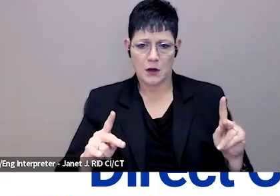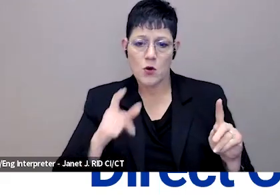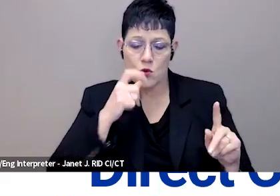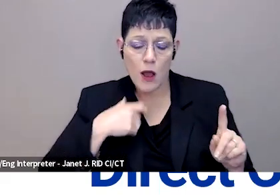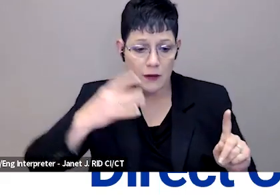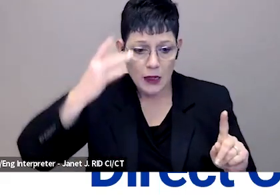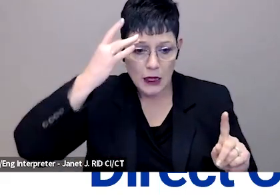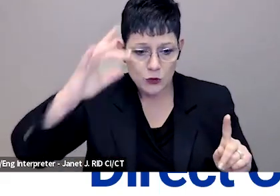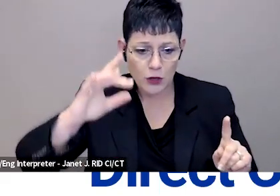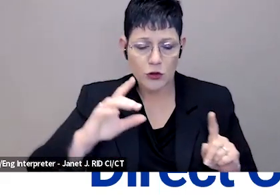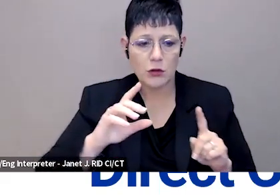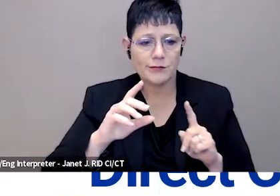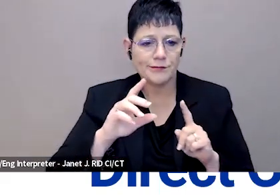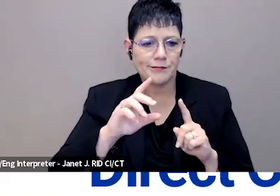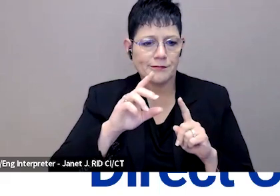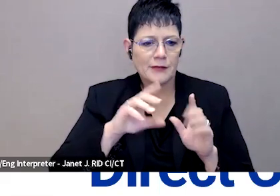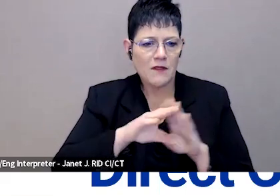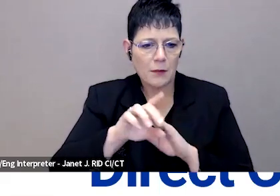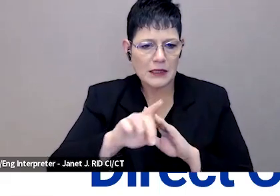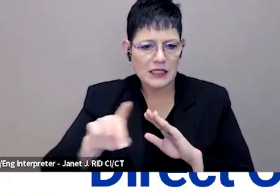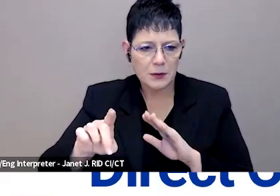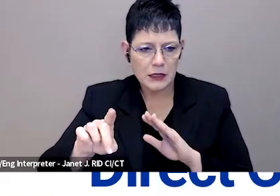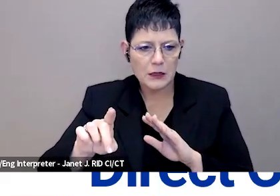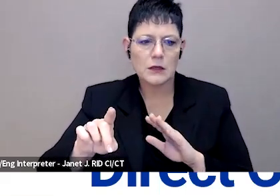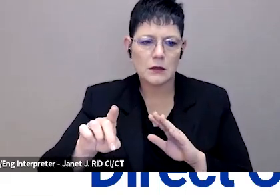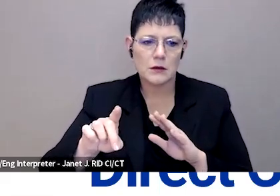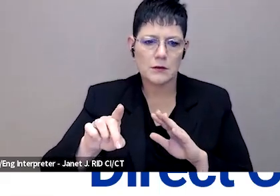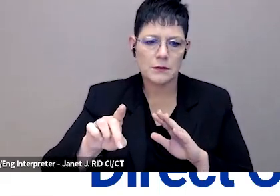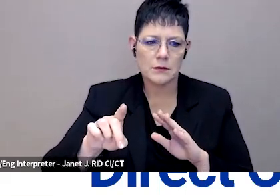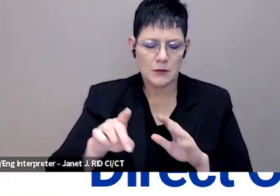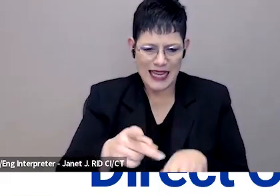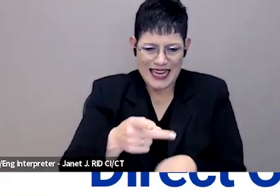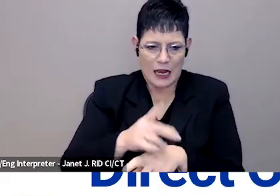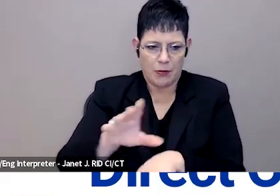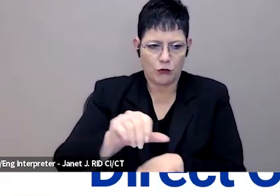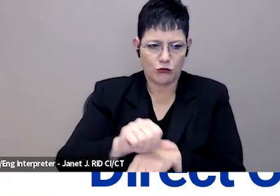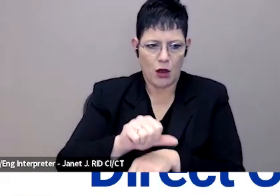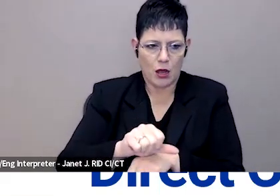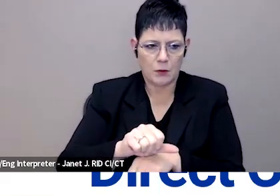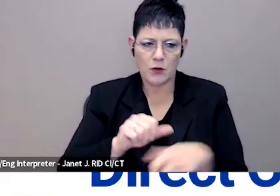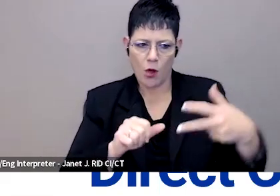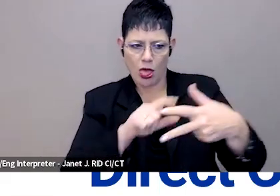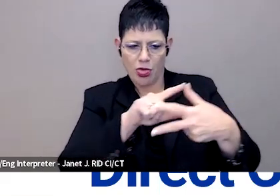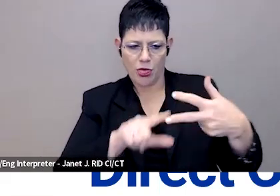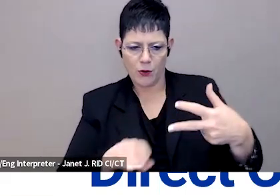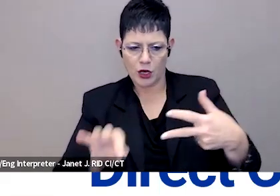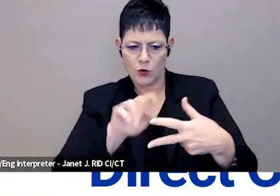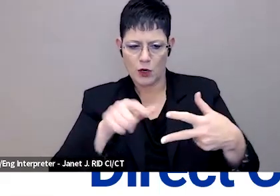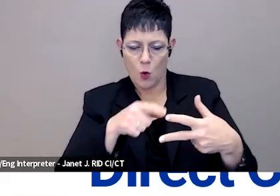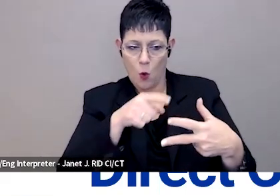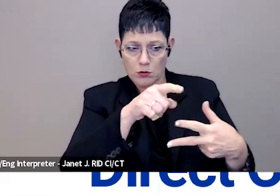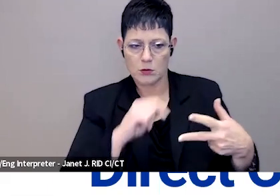and developmental disabilities to stay employed. And so those are three critical roles that direct care workers play. Next slide,